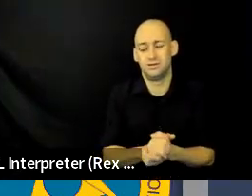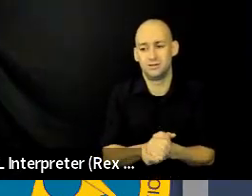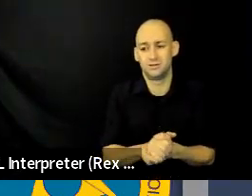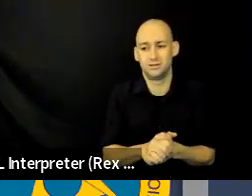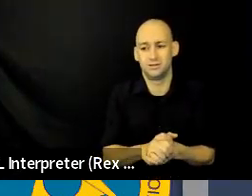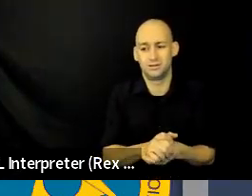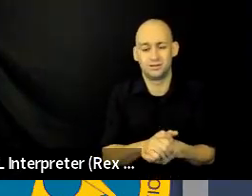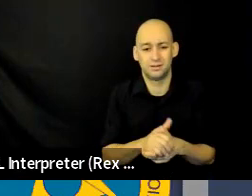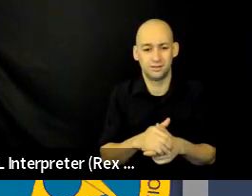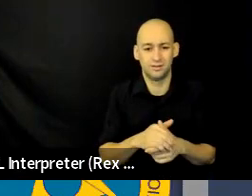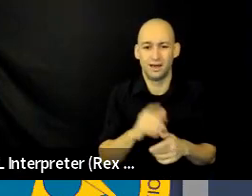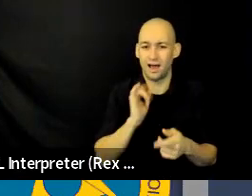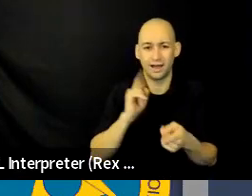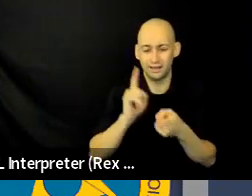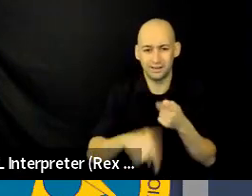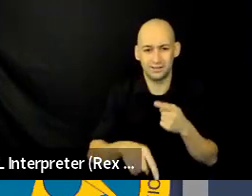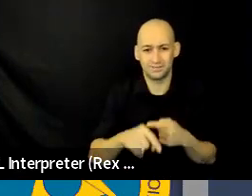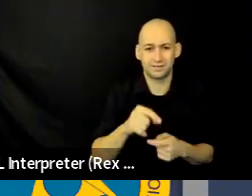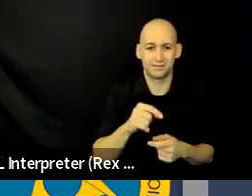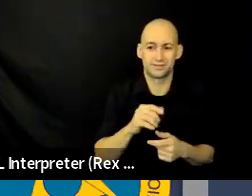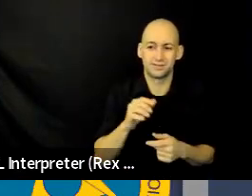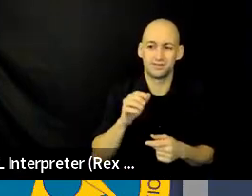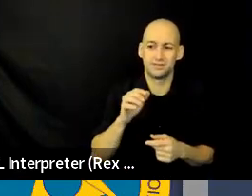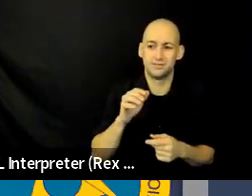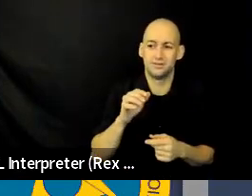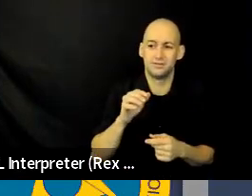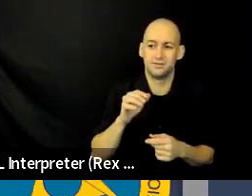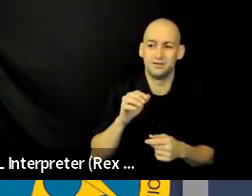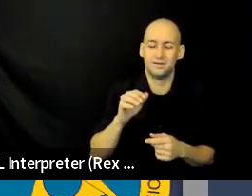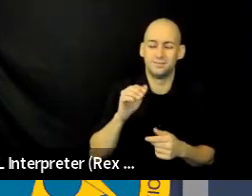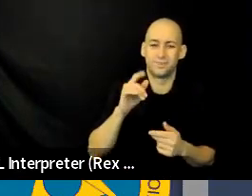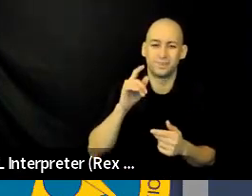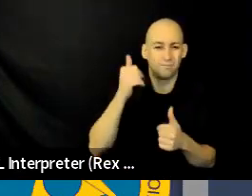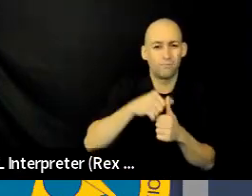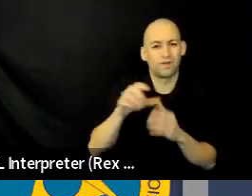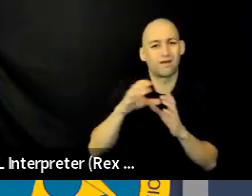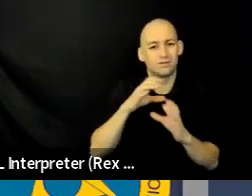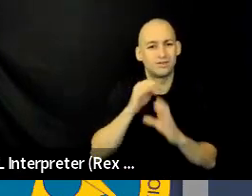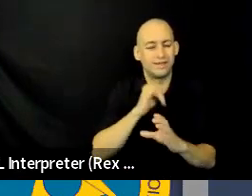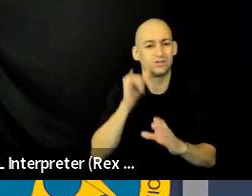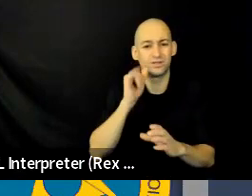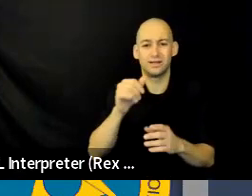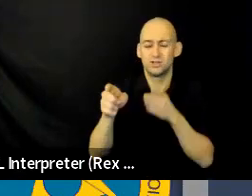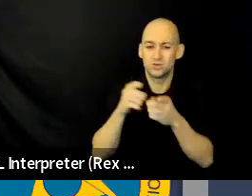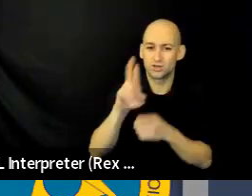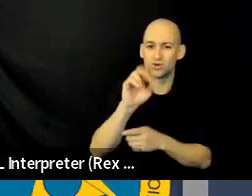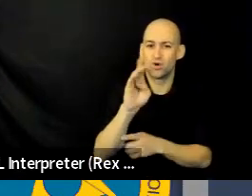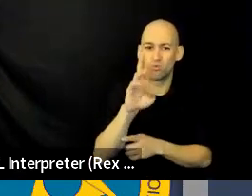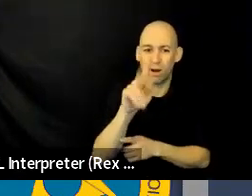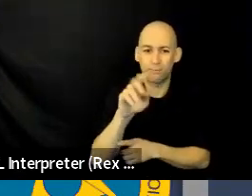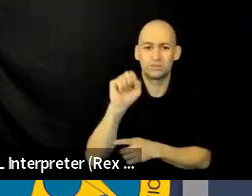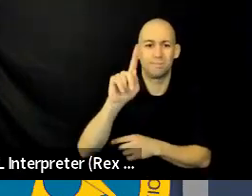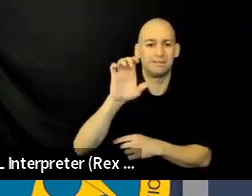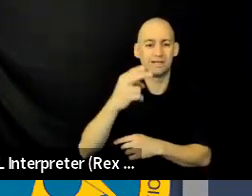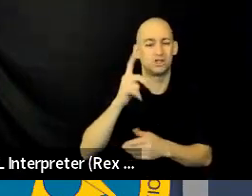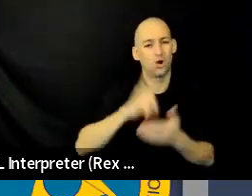it just, I can't not think back to the conversation we had yesterday with Director Roberts and PCH, and what if we had